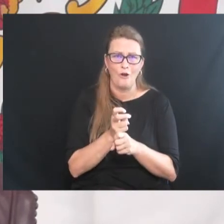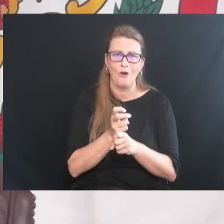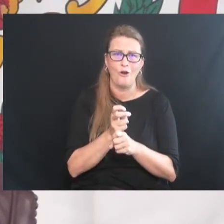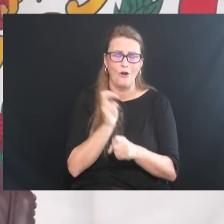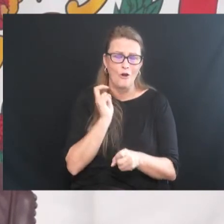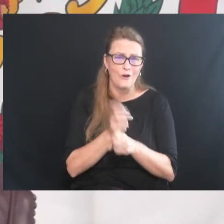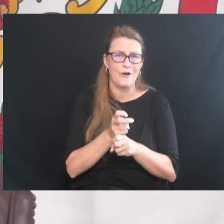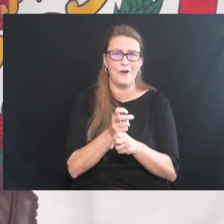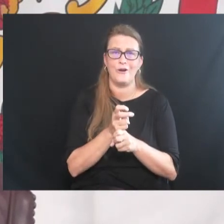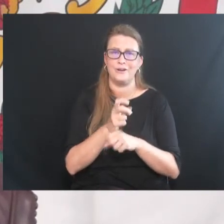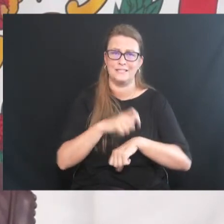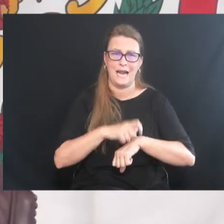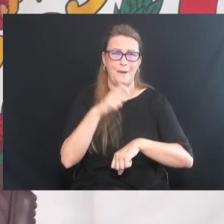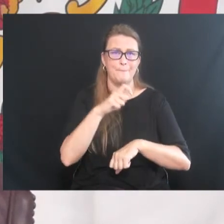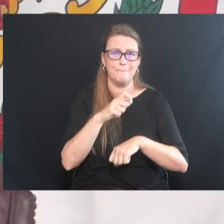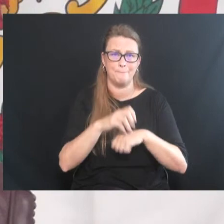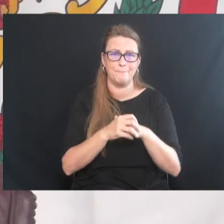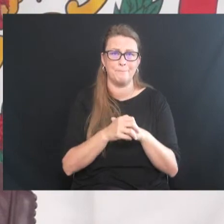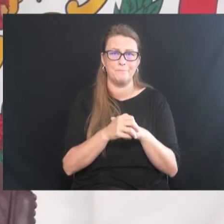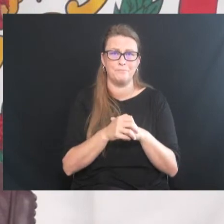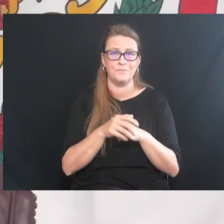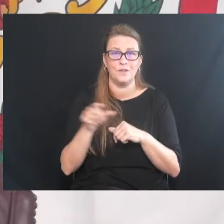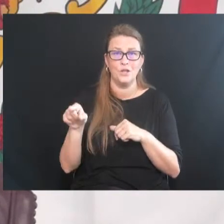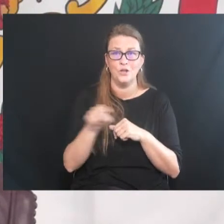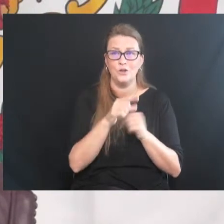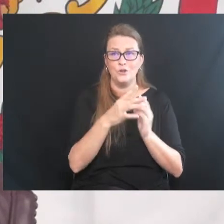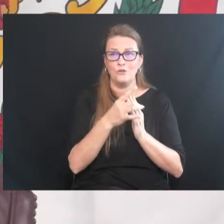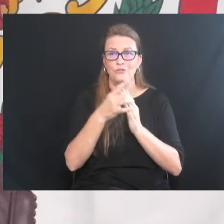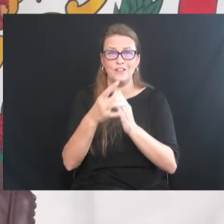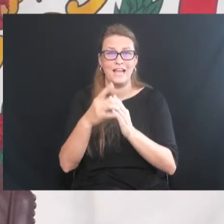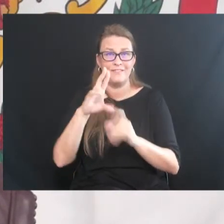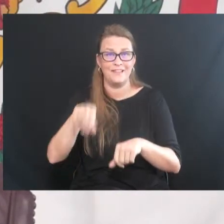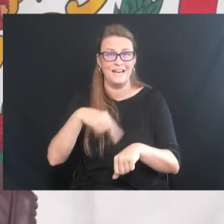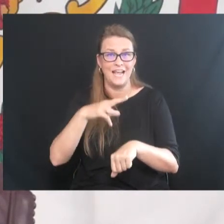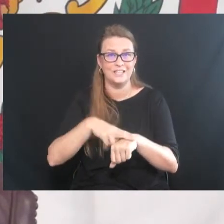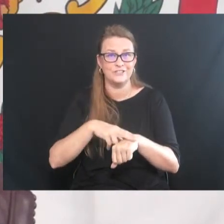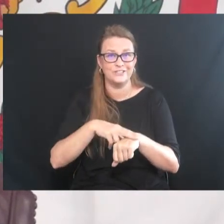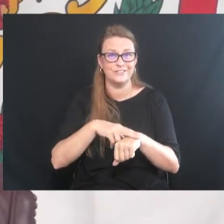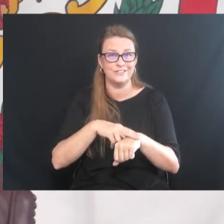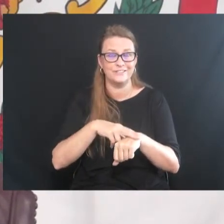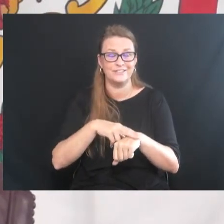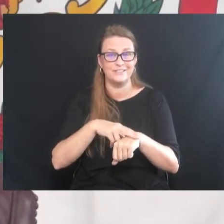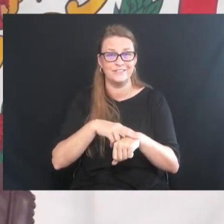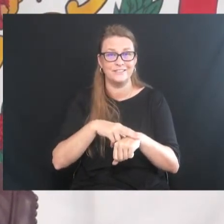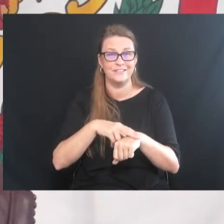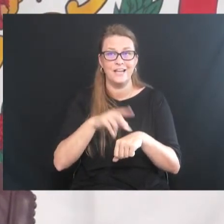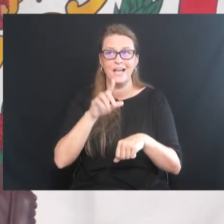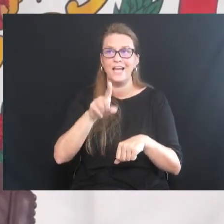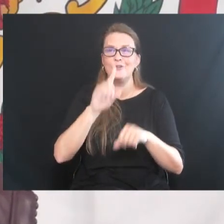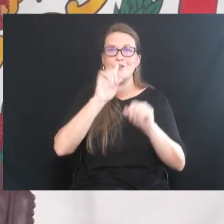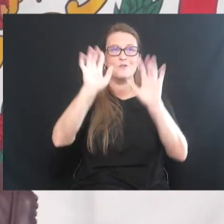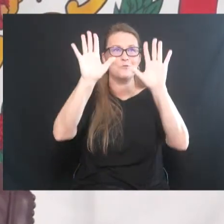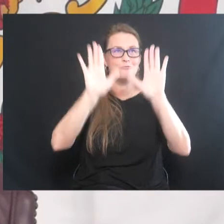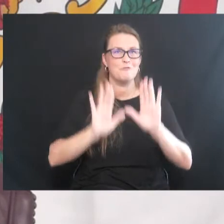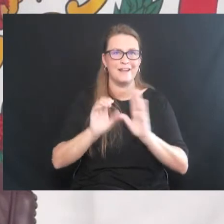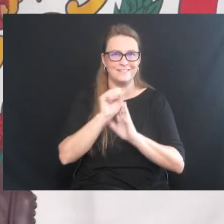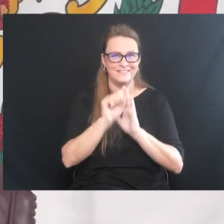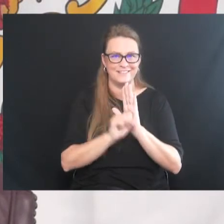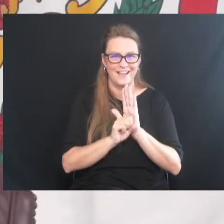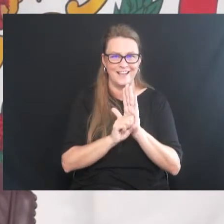It's been a tough time. You've led the nation. You've shown just how great you really are in so many different